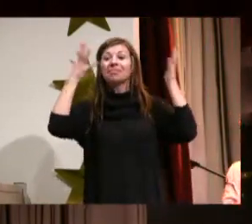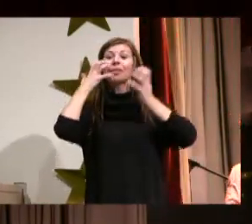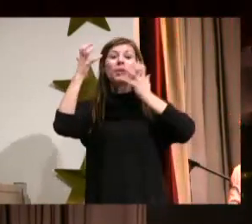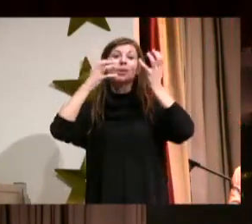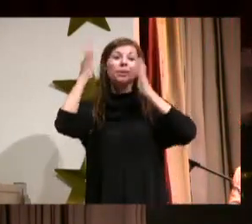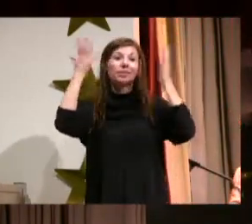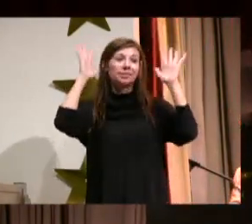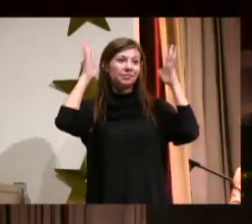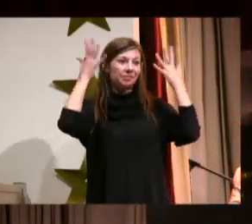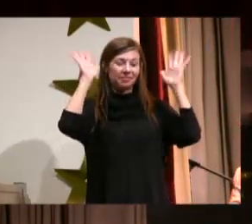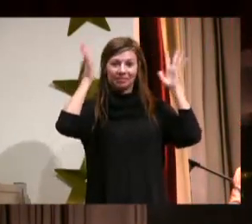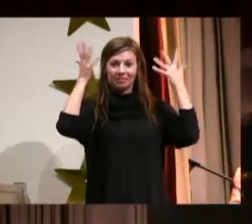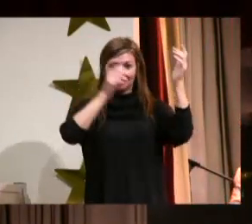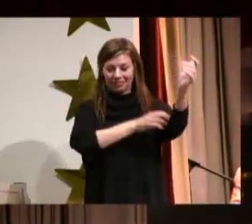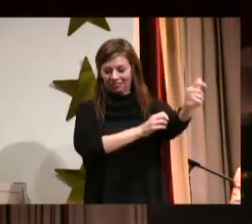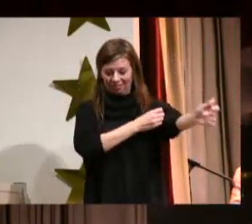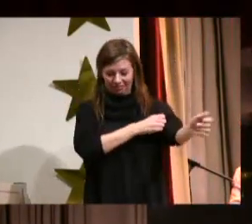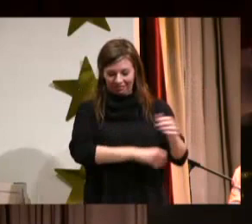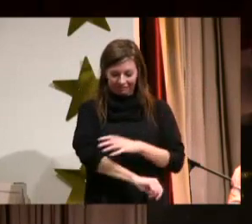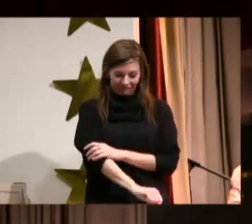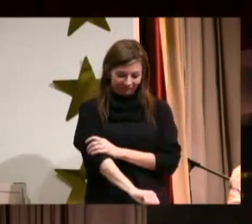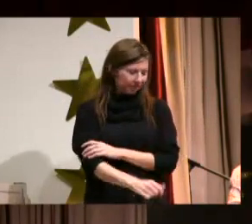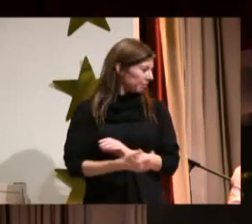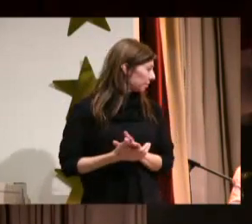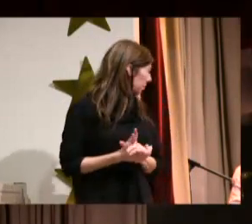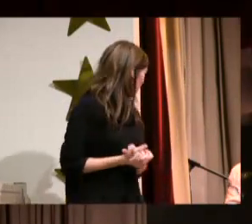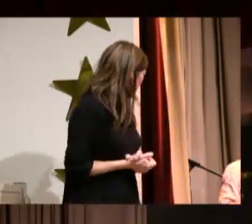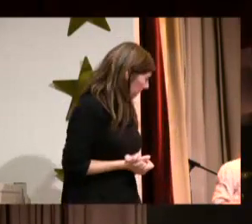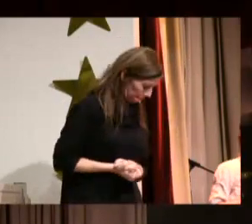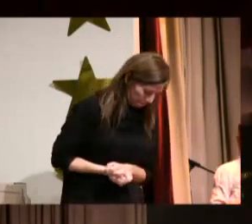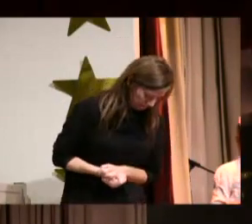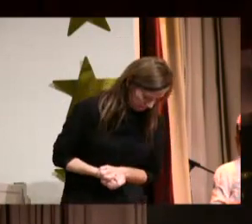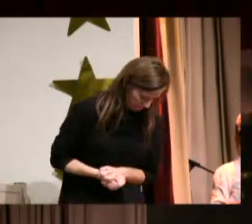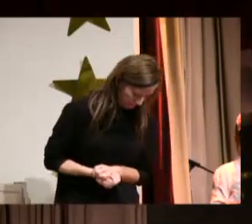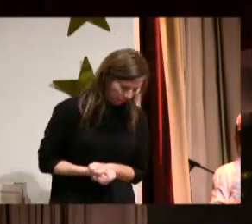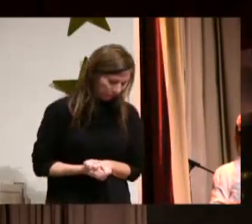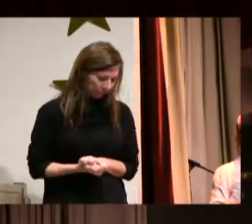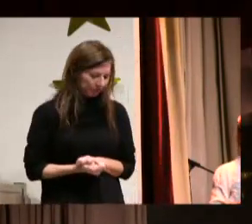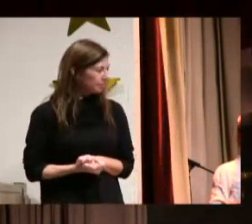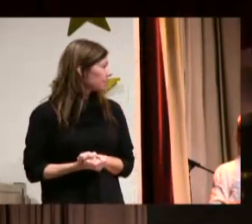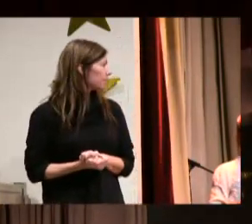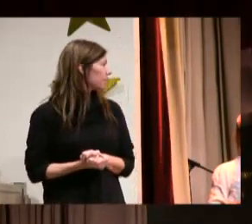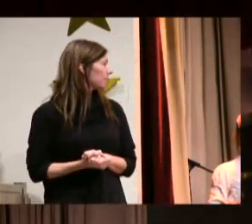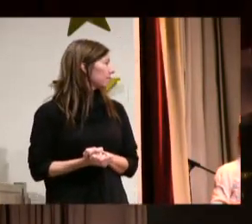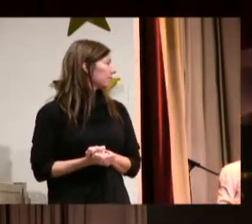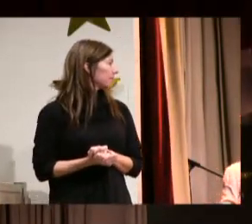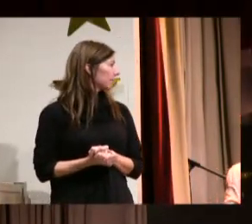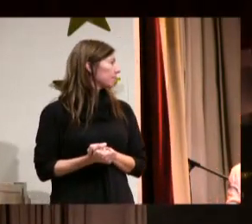Thank you.